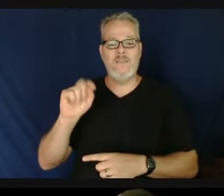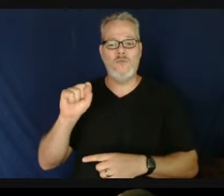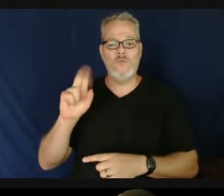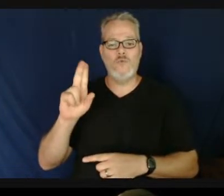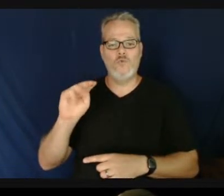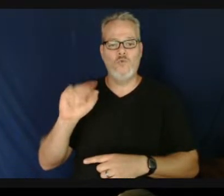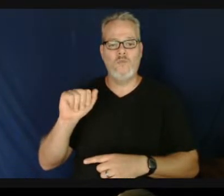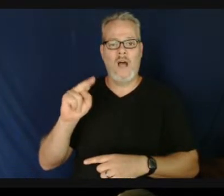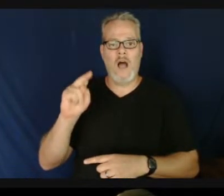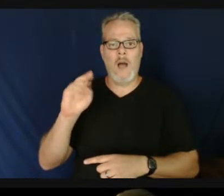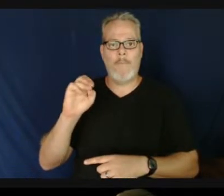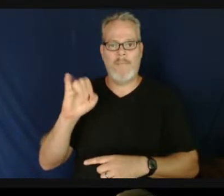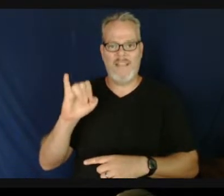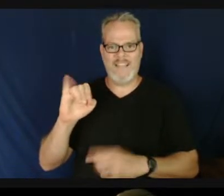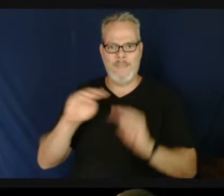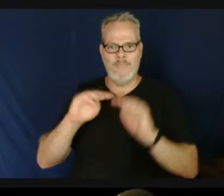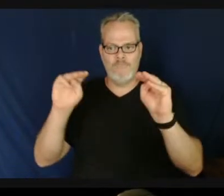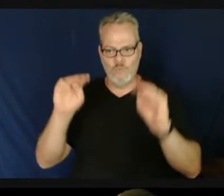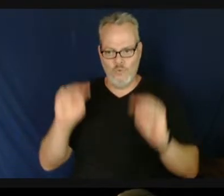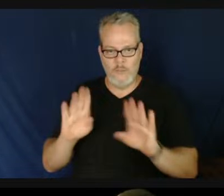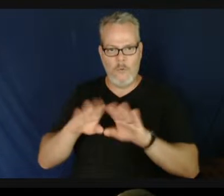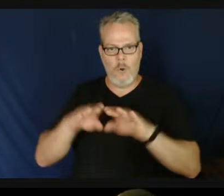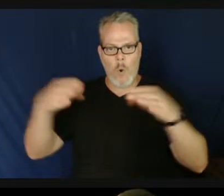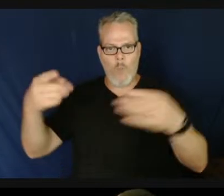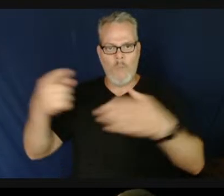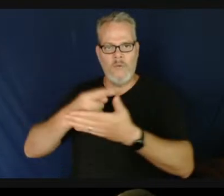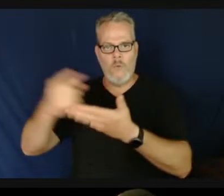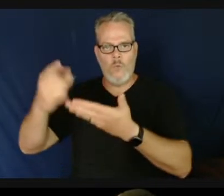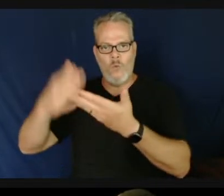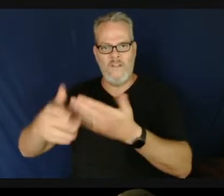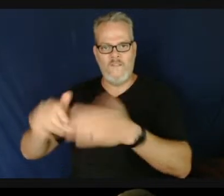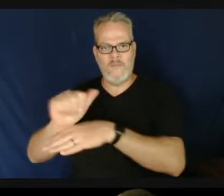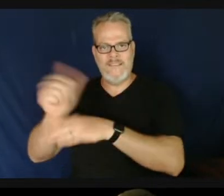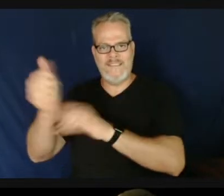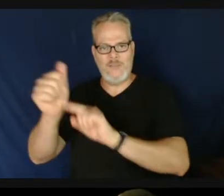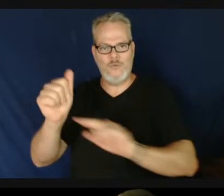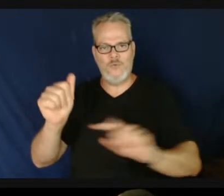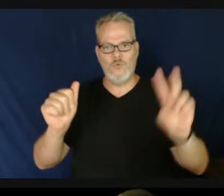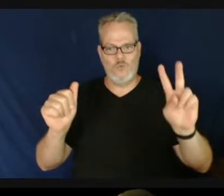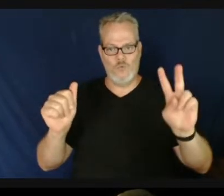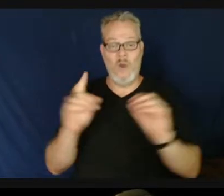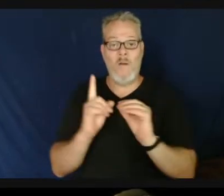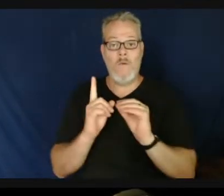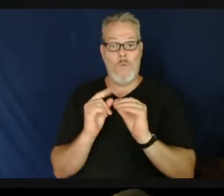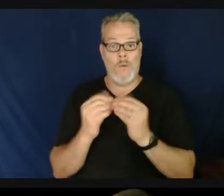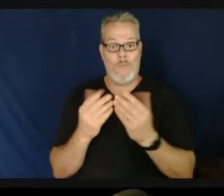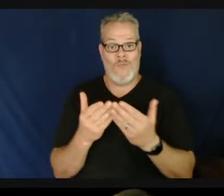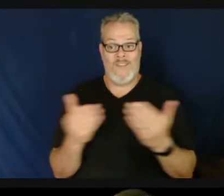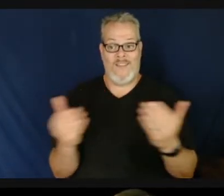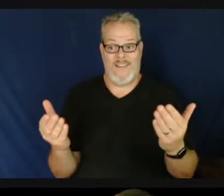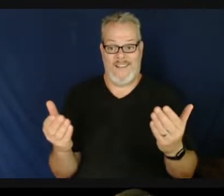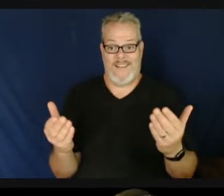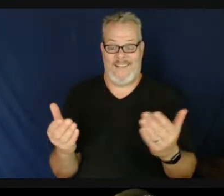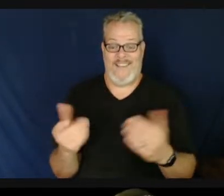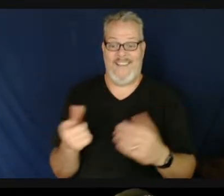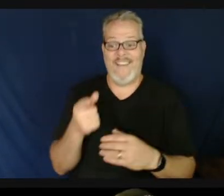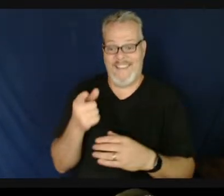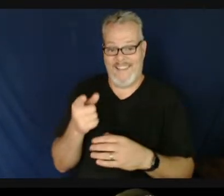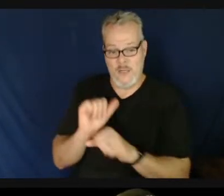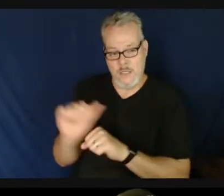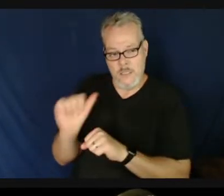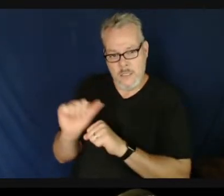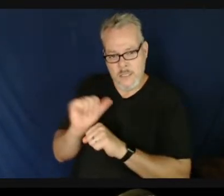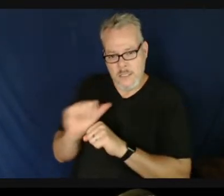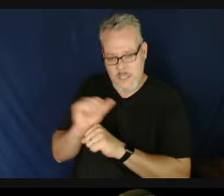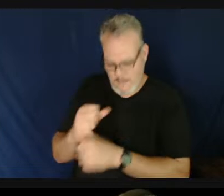And they are open weekends 10 to 2. And I have one more piece in here for us. We worked on getting out an